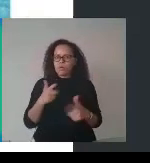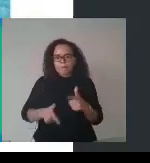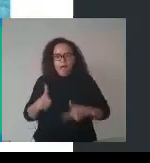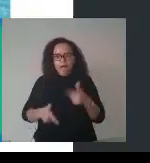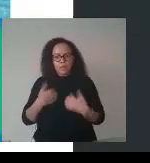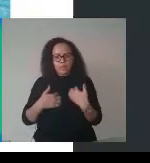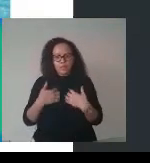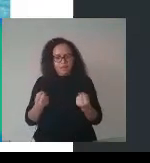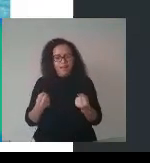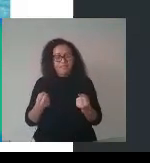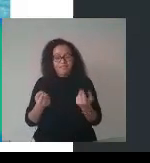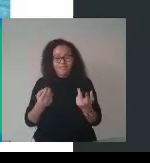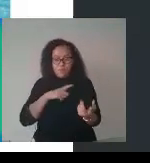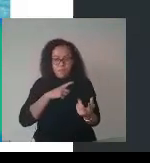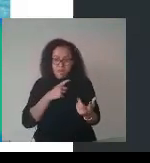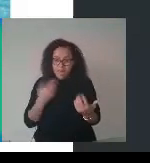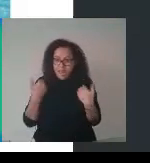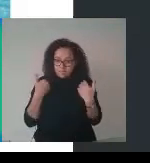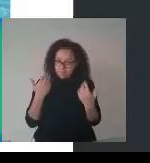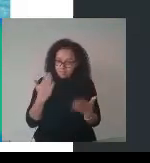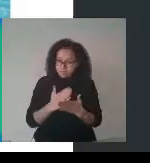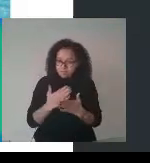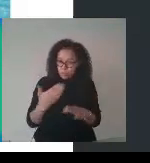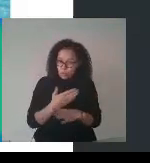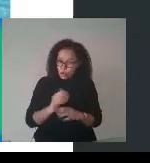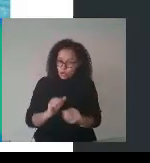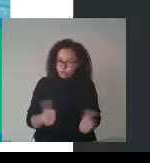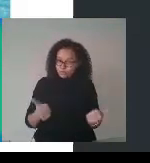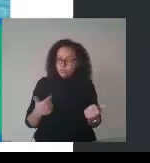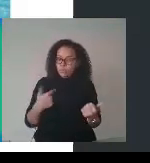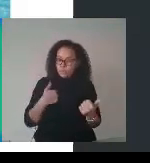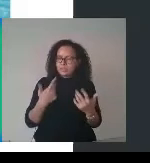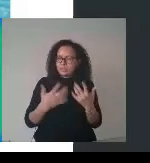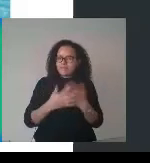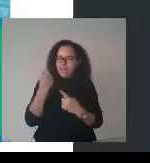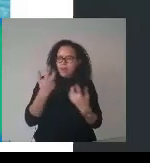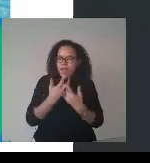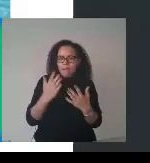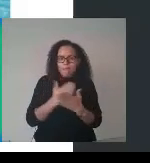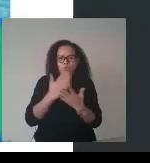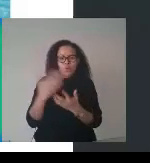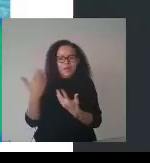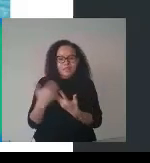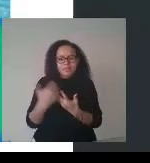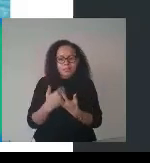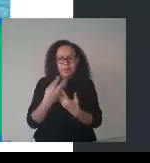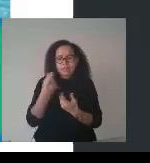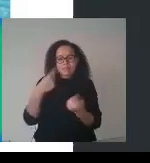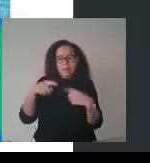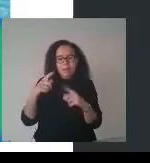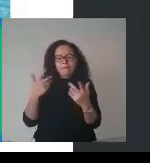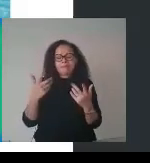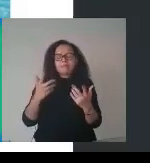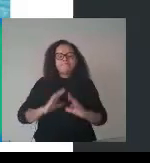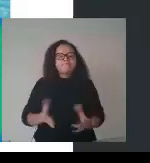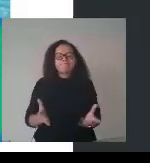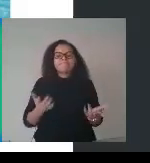is exercise really works. What we've done is we found a way to make it accessible to a group of people who traditionally are not active. So the